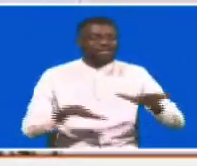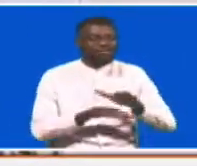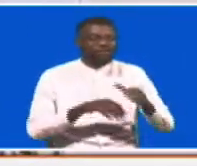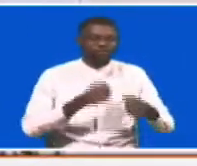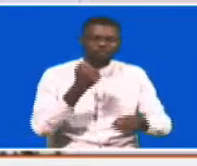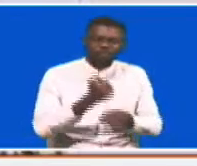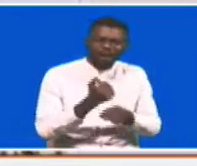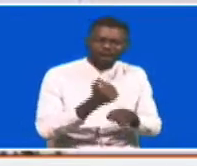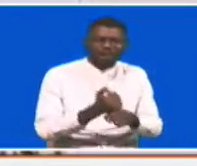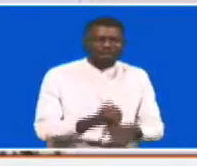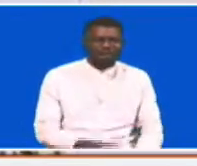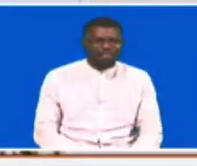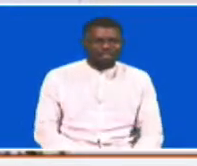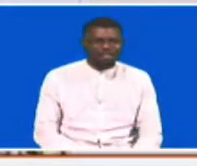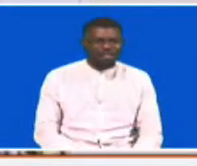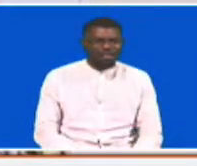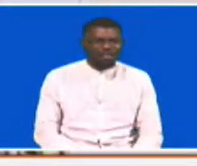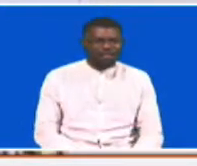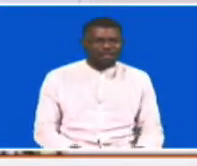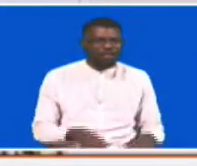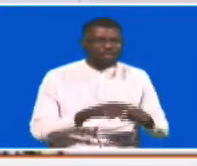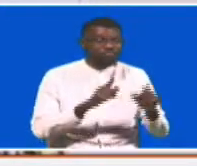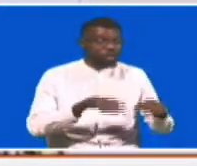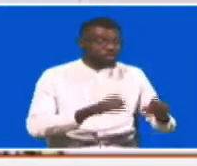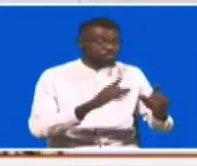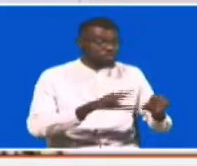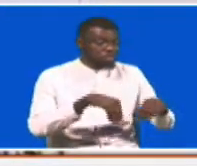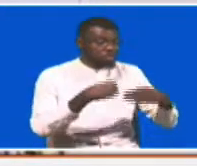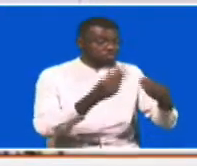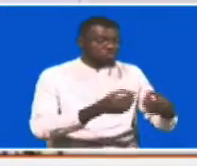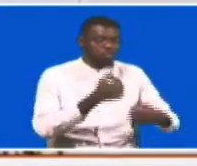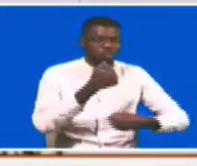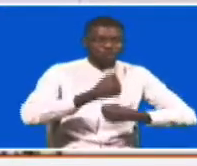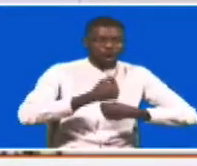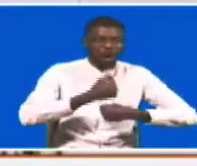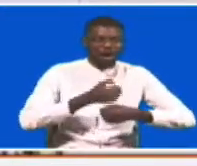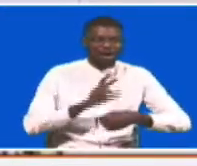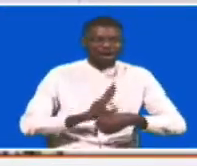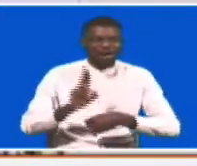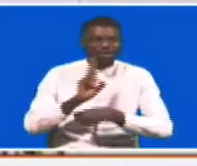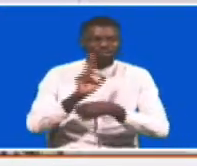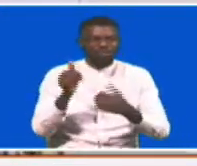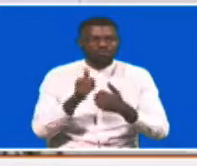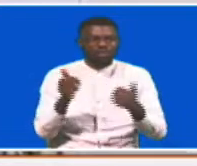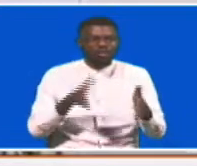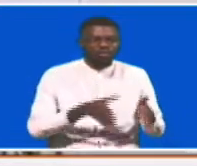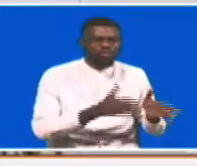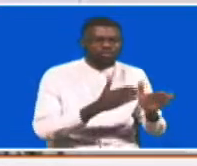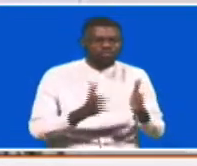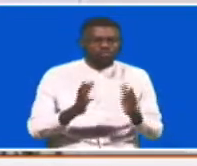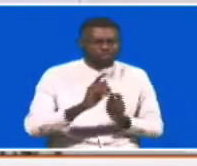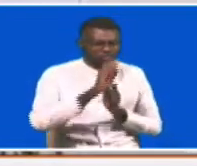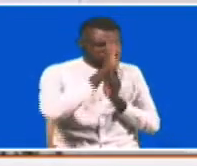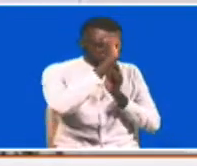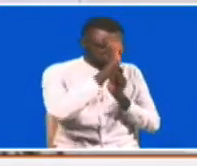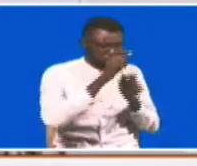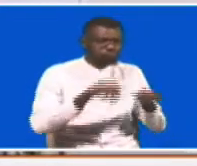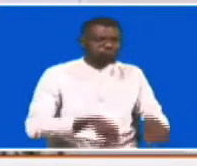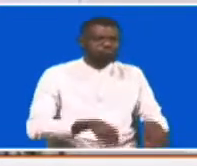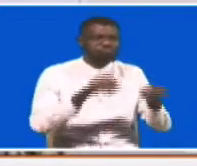work. Na nyinyi mkepewa hiyo nafasi, muitumie vizuri. Be respectful to your